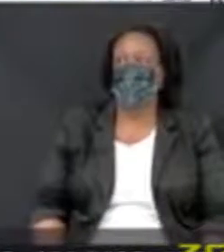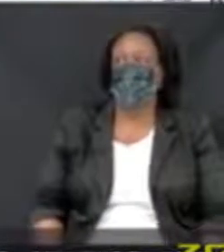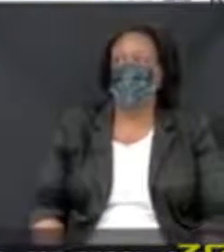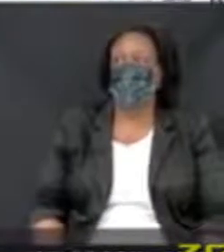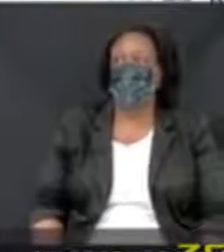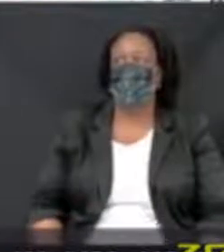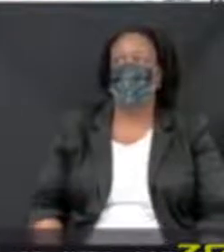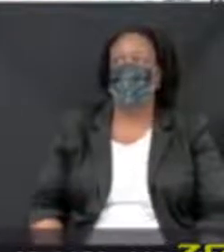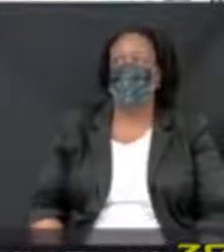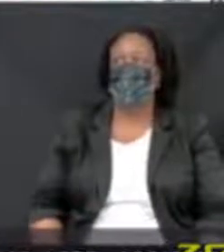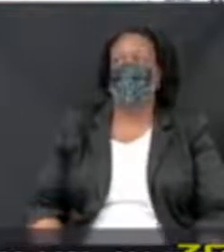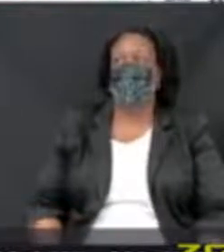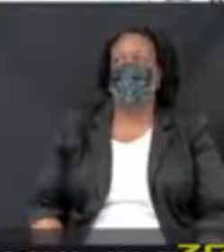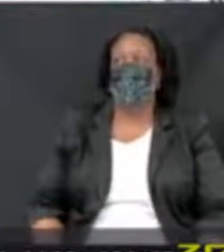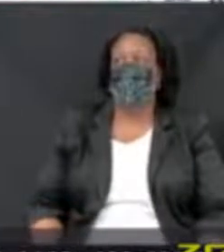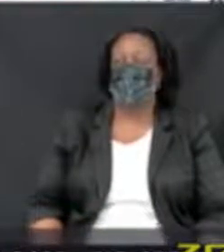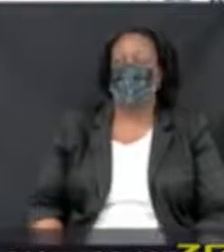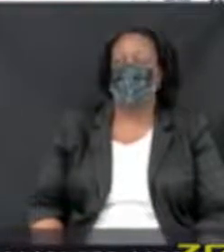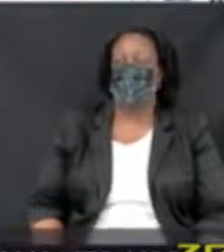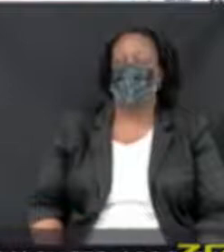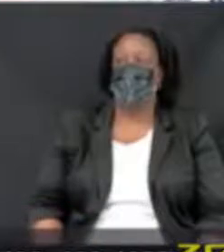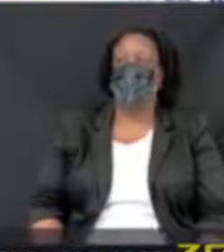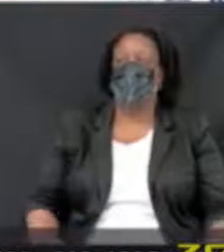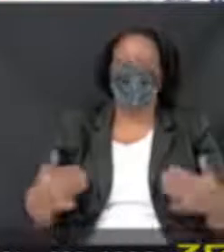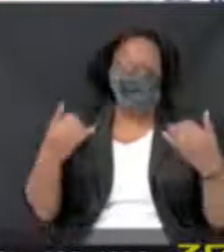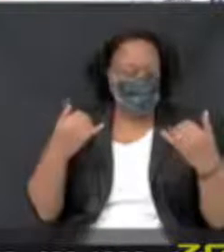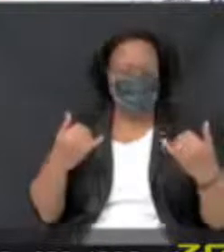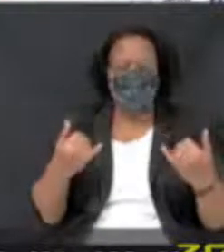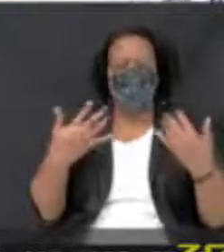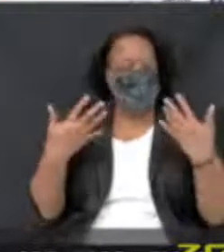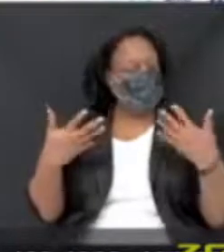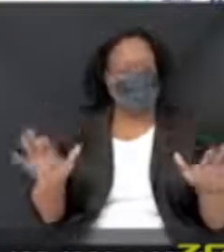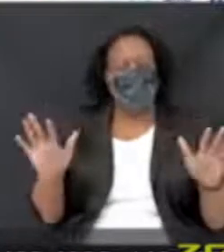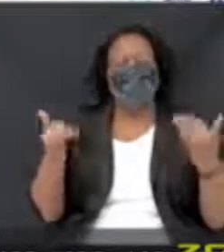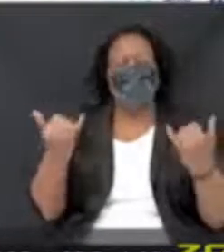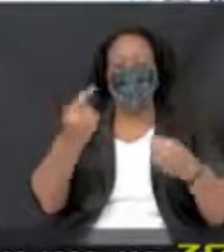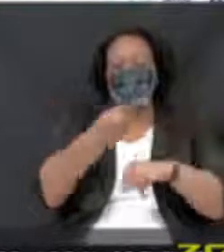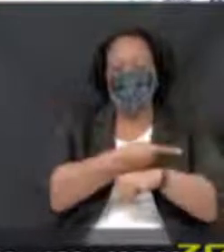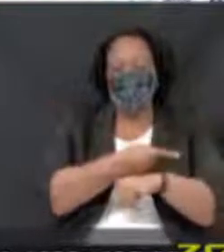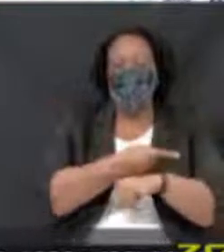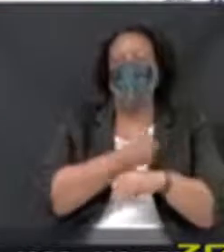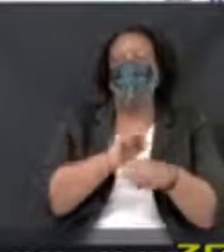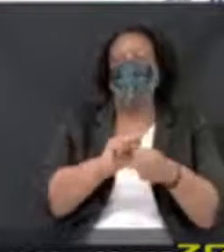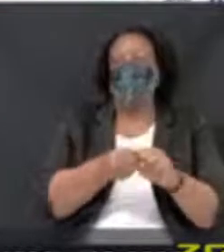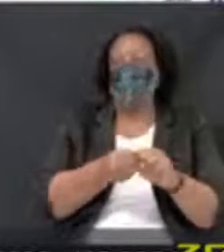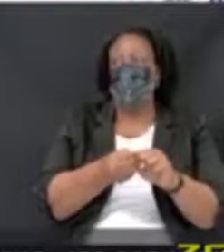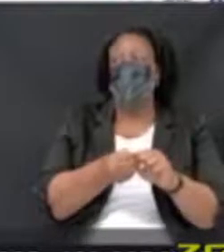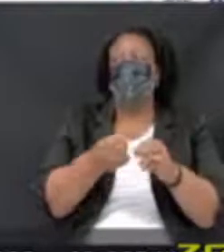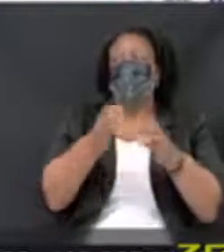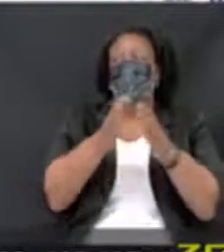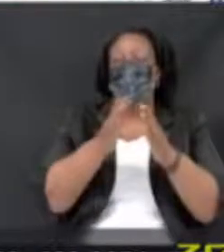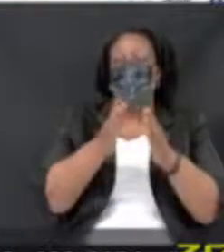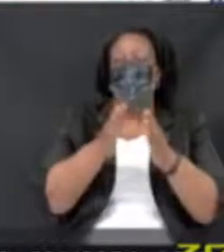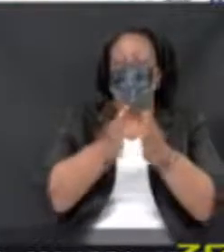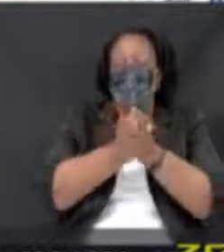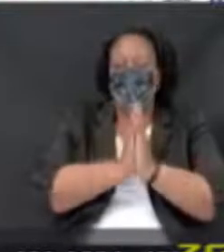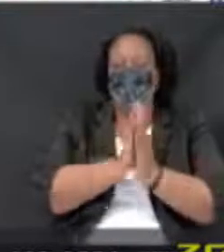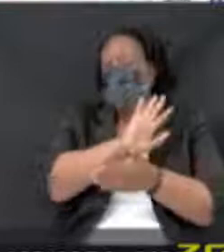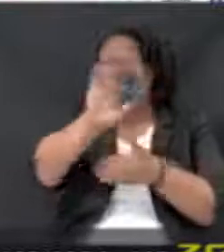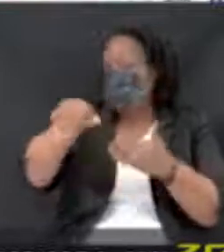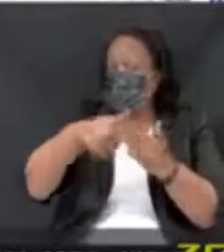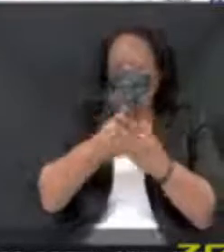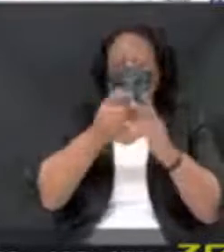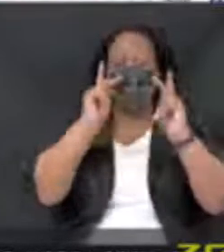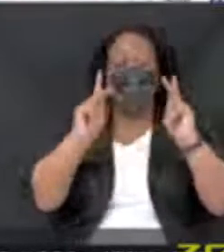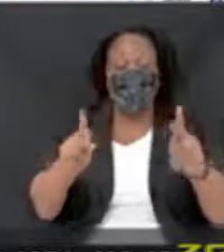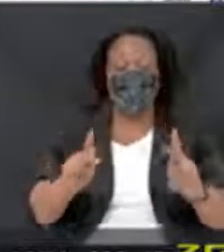my presentation for today. Again, I'm advising the general public, citizens, residents, of